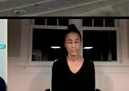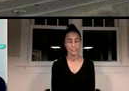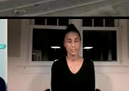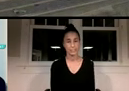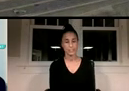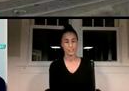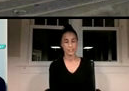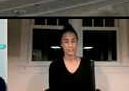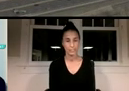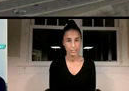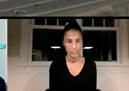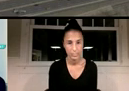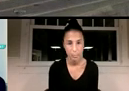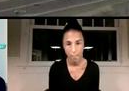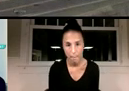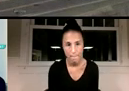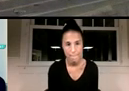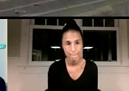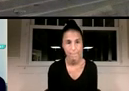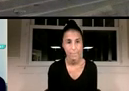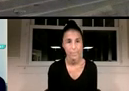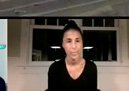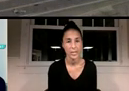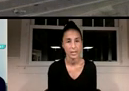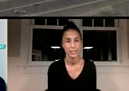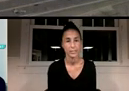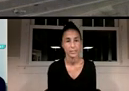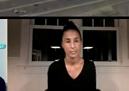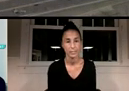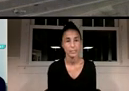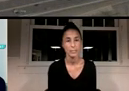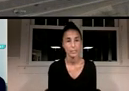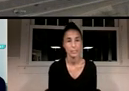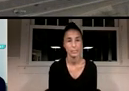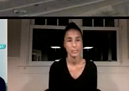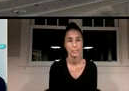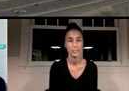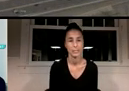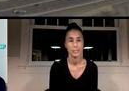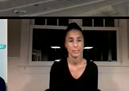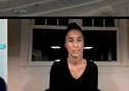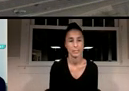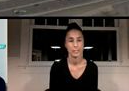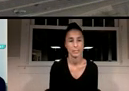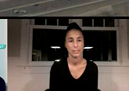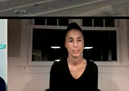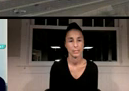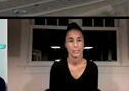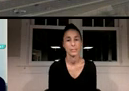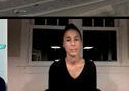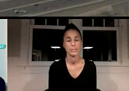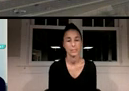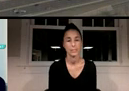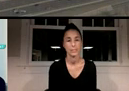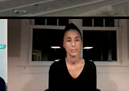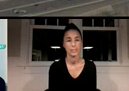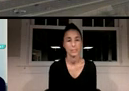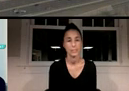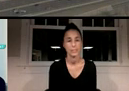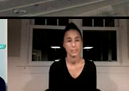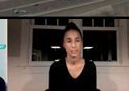where the subject site is located within the outline for the Flint Hill Suburban Center. The comprehensive plan identifies suburban centers as